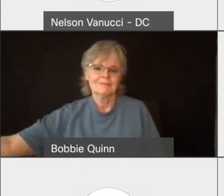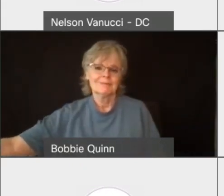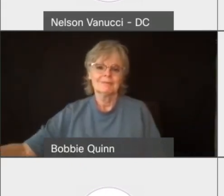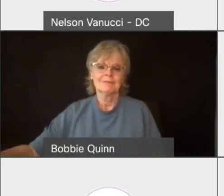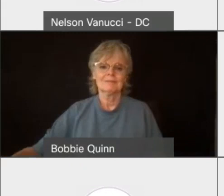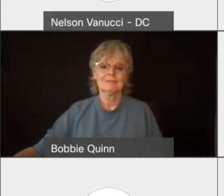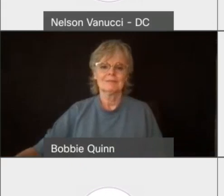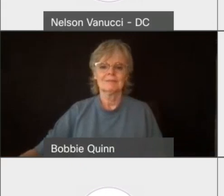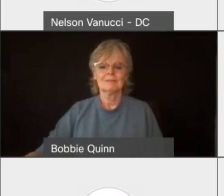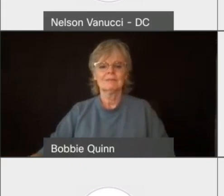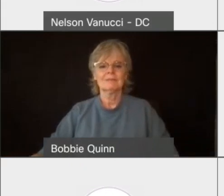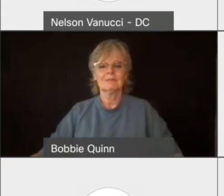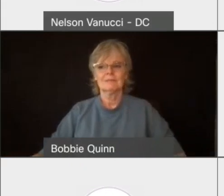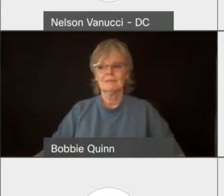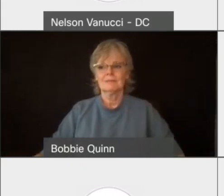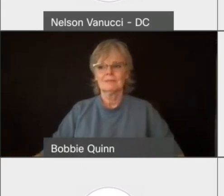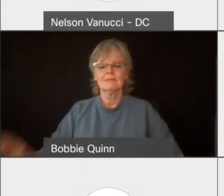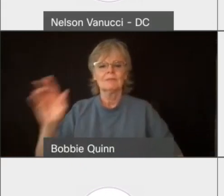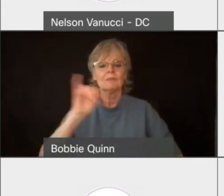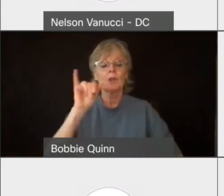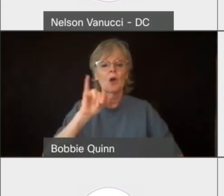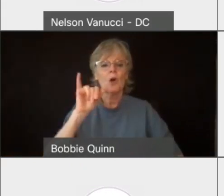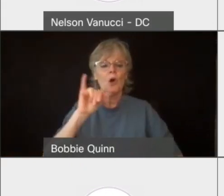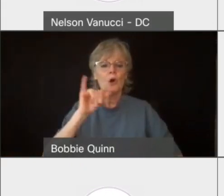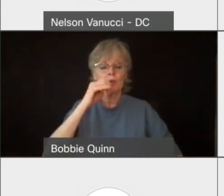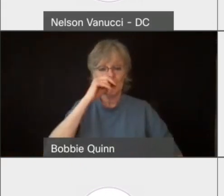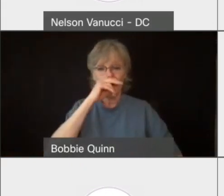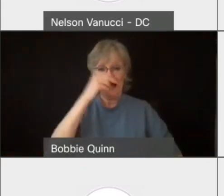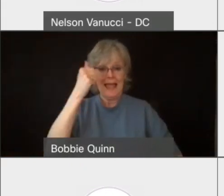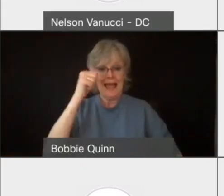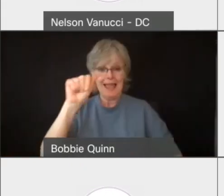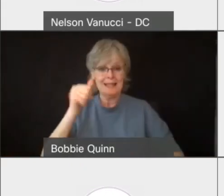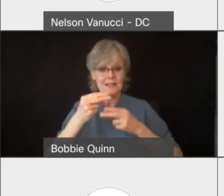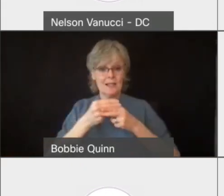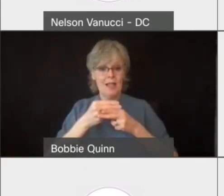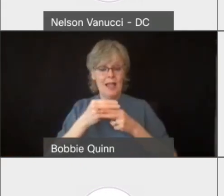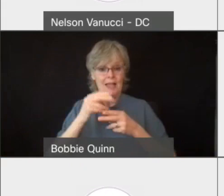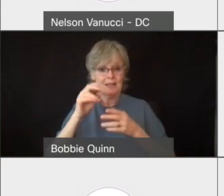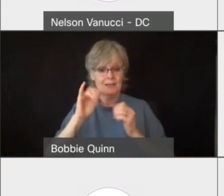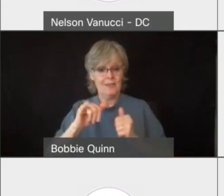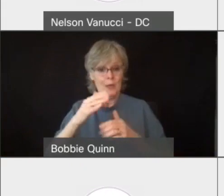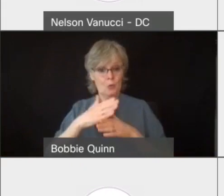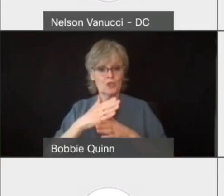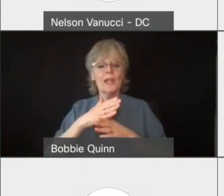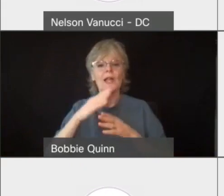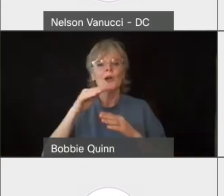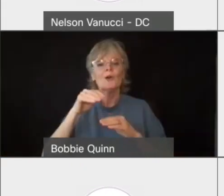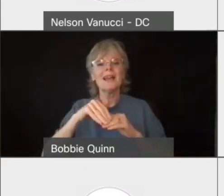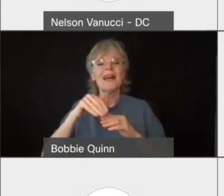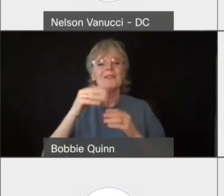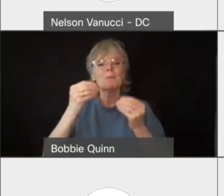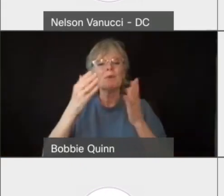So there was also information and slides from, so any slides that were shared at the provider